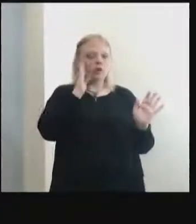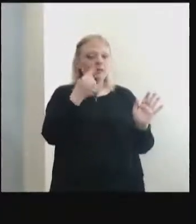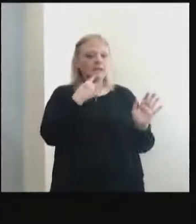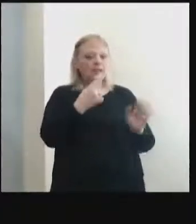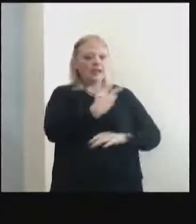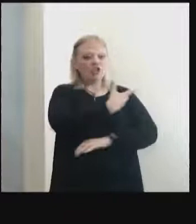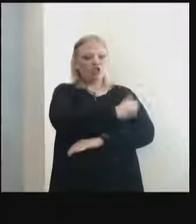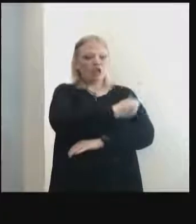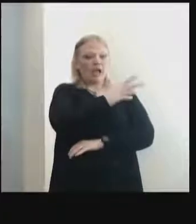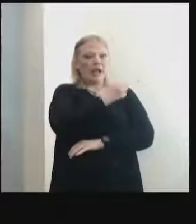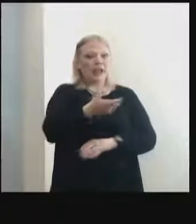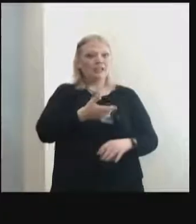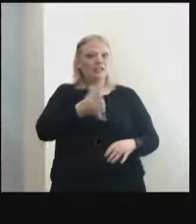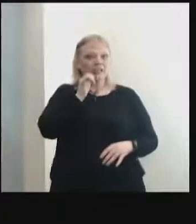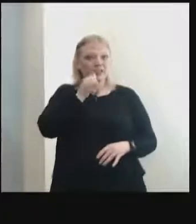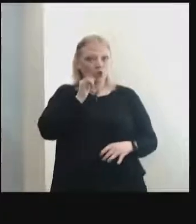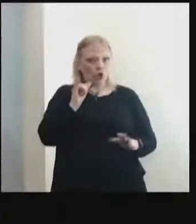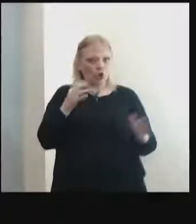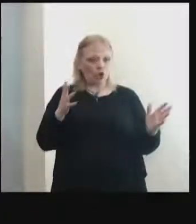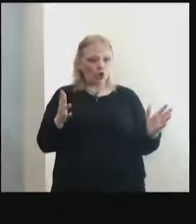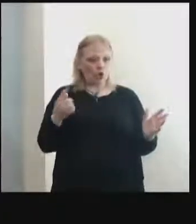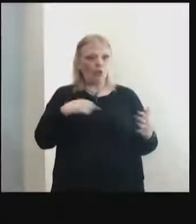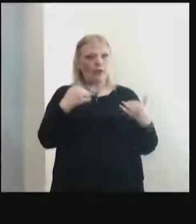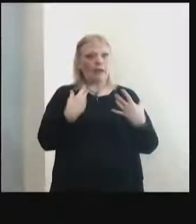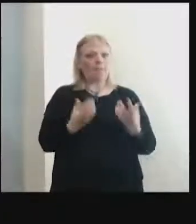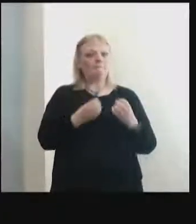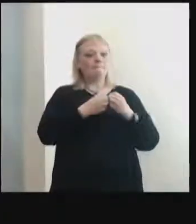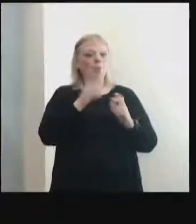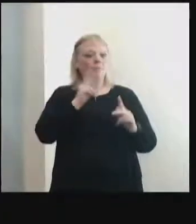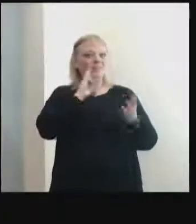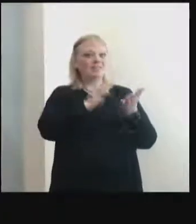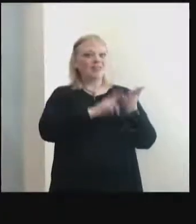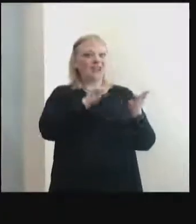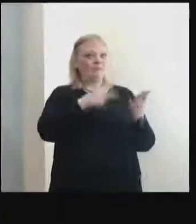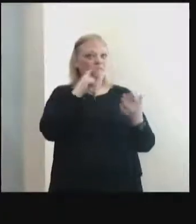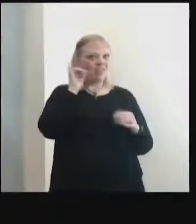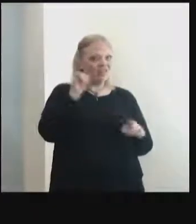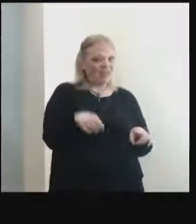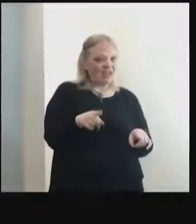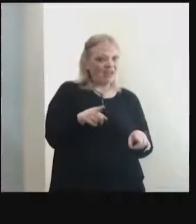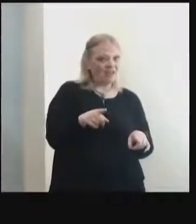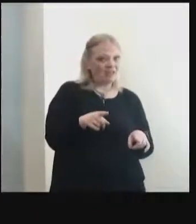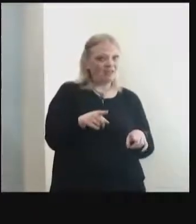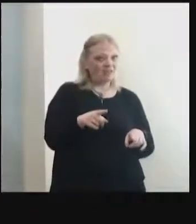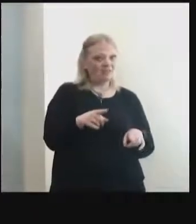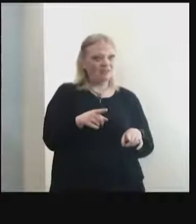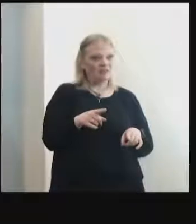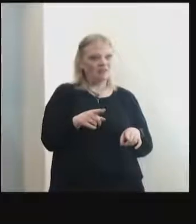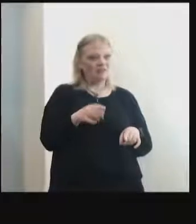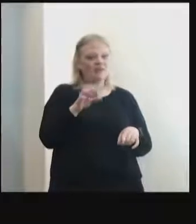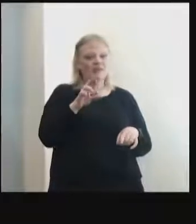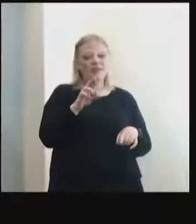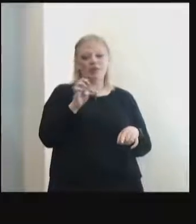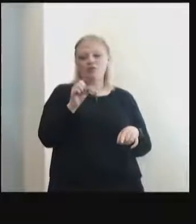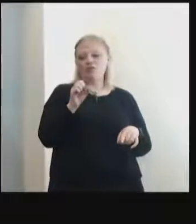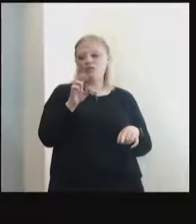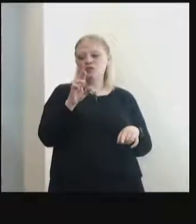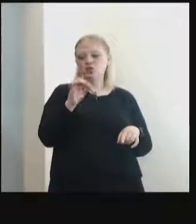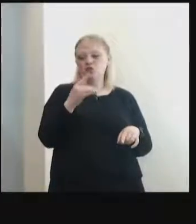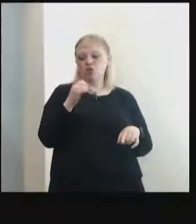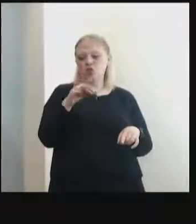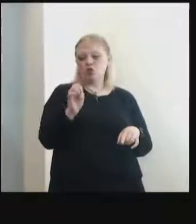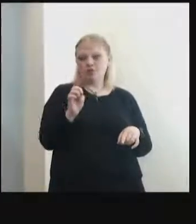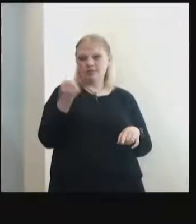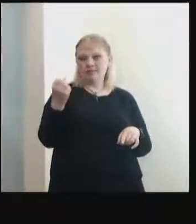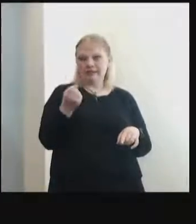Shot and the Chaser. We actually had more people sign up for the Shot and the Chaser one at Resurgence this Saturday than we've seen in